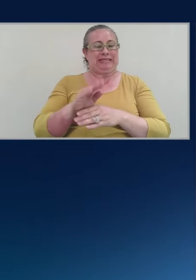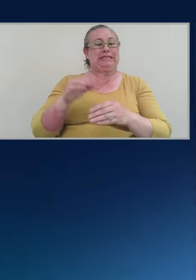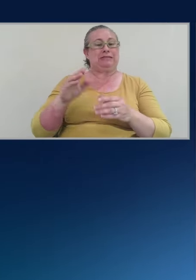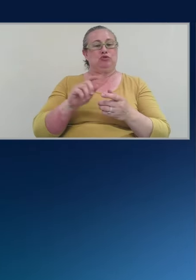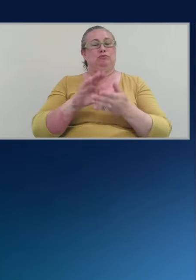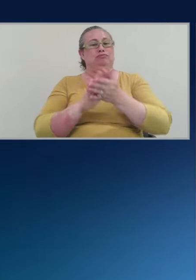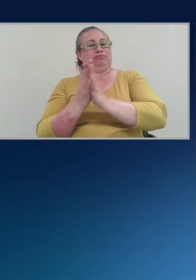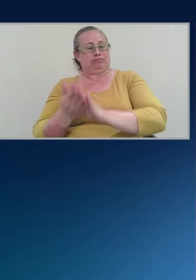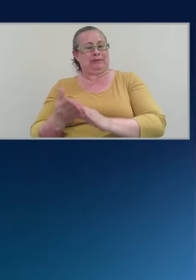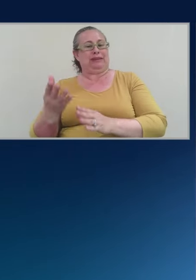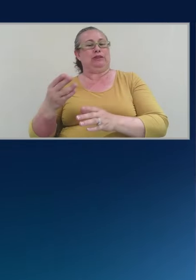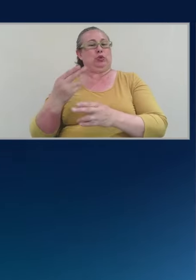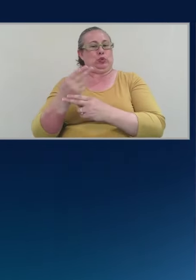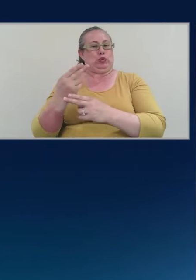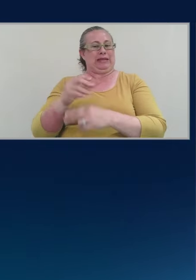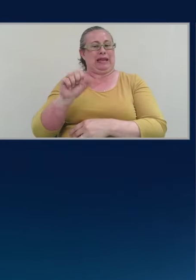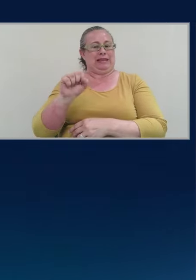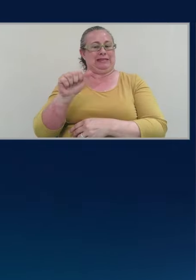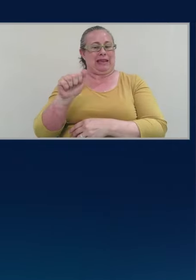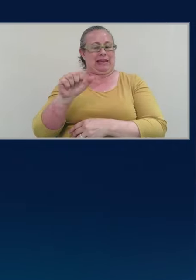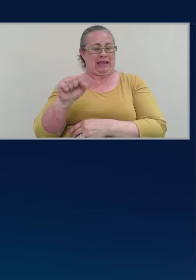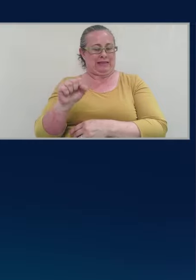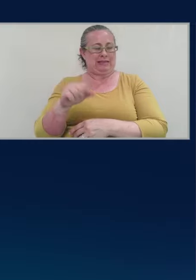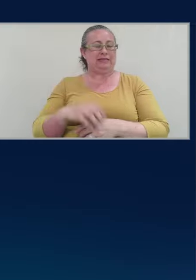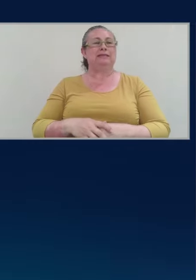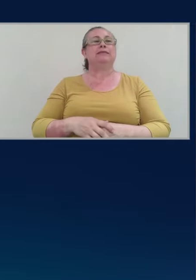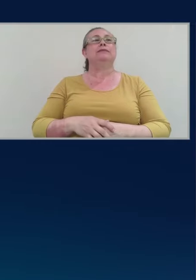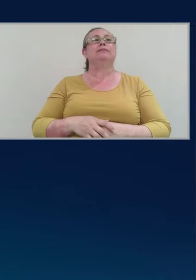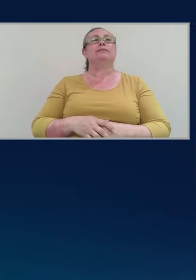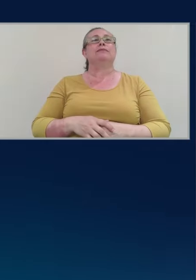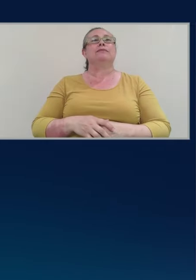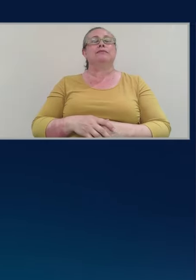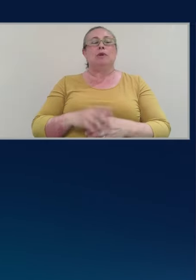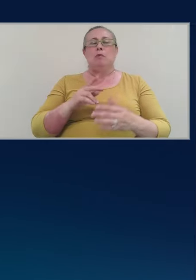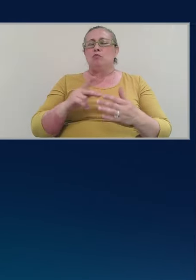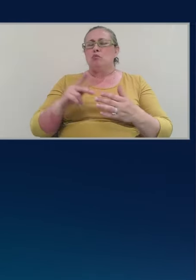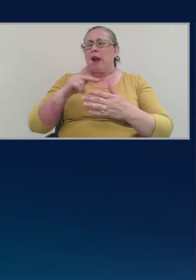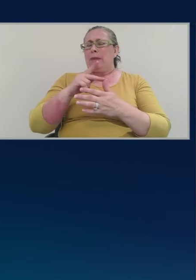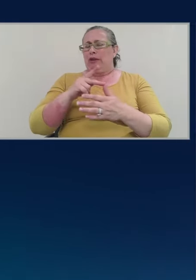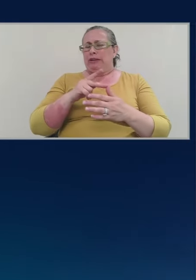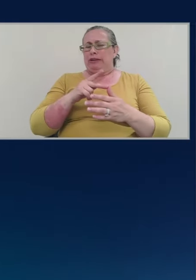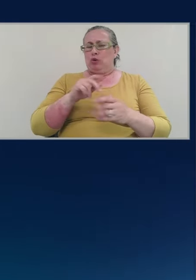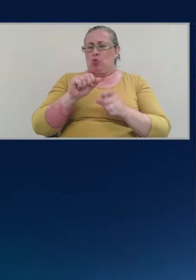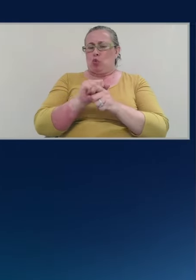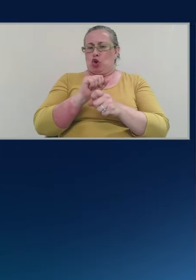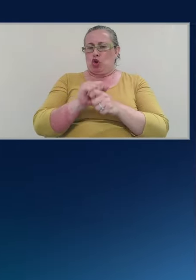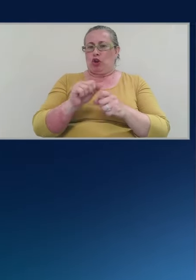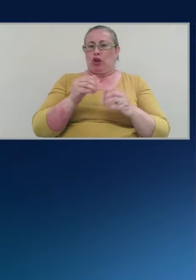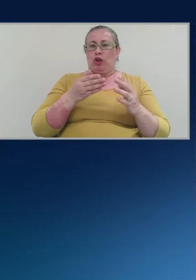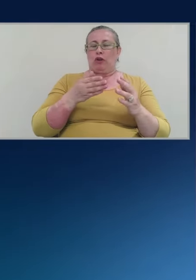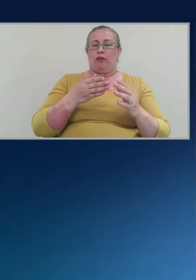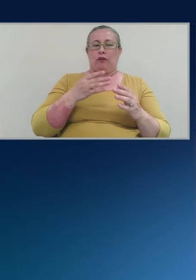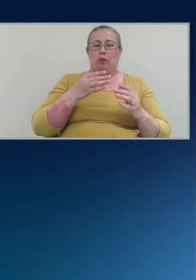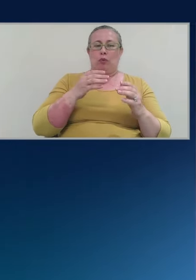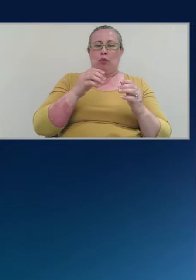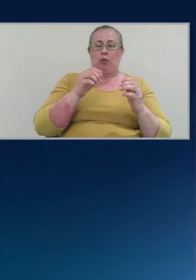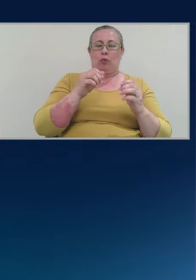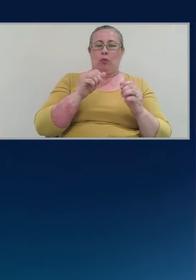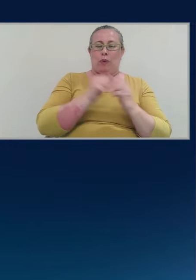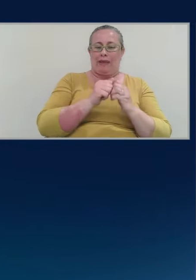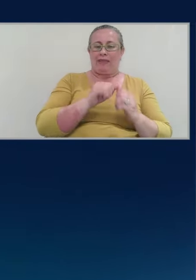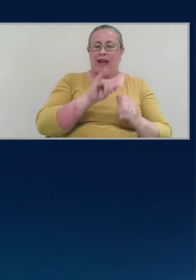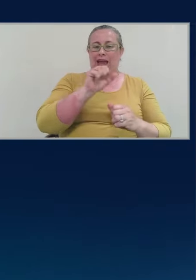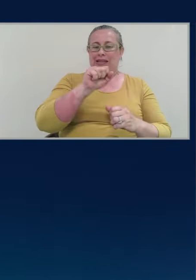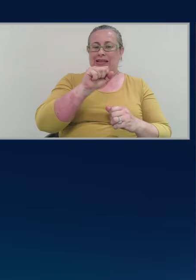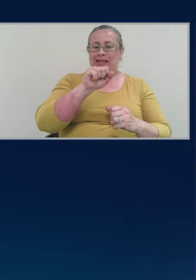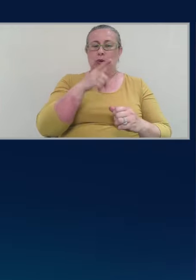work primarily across those ISVs that are looking to evolve their business. And